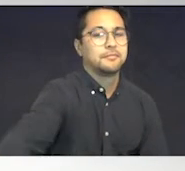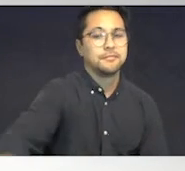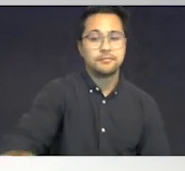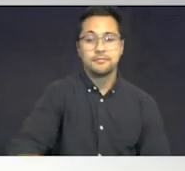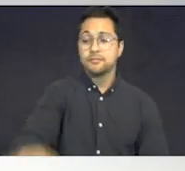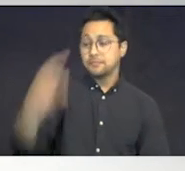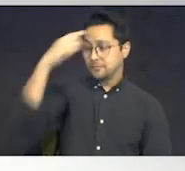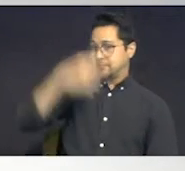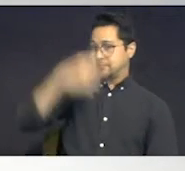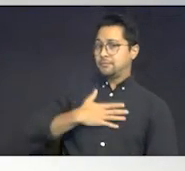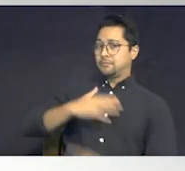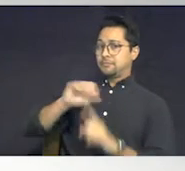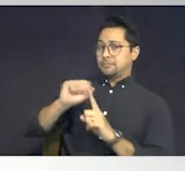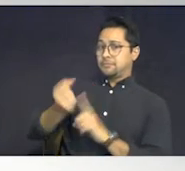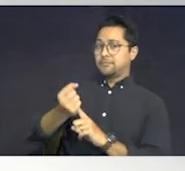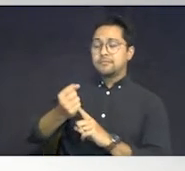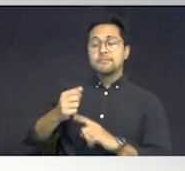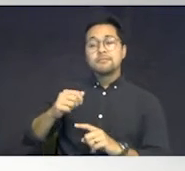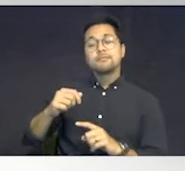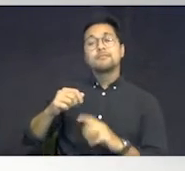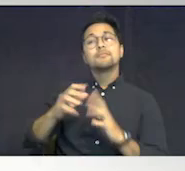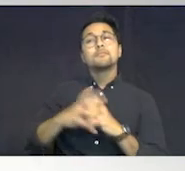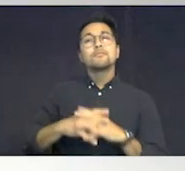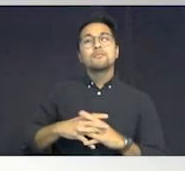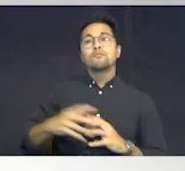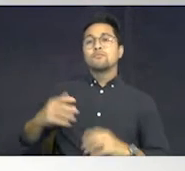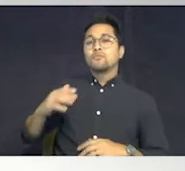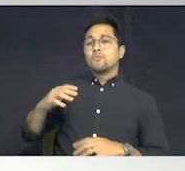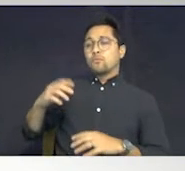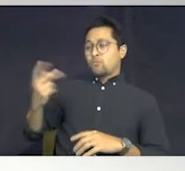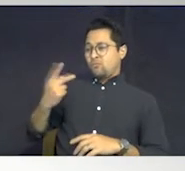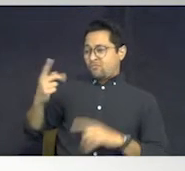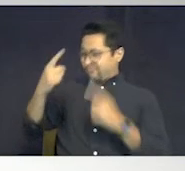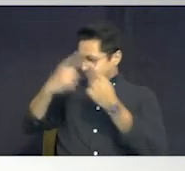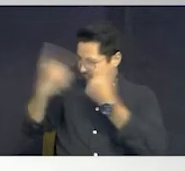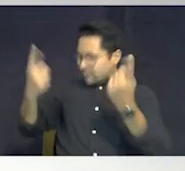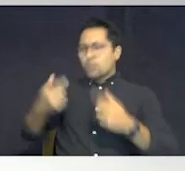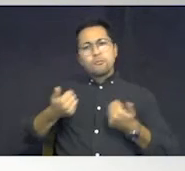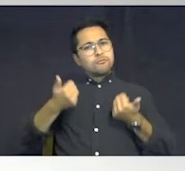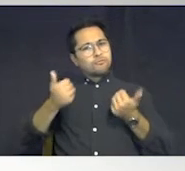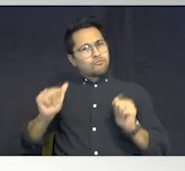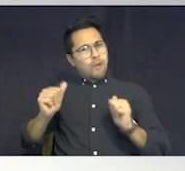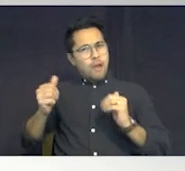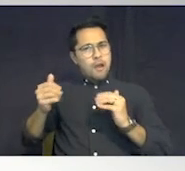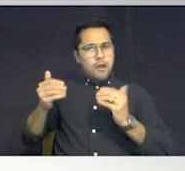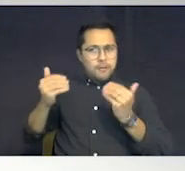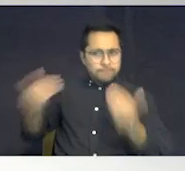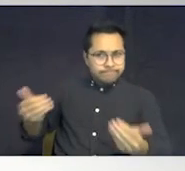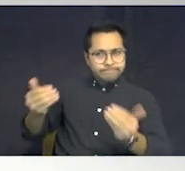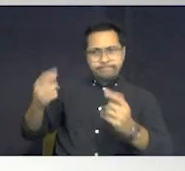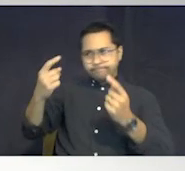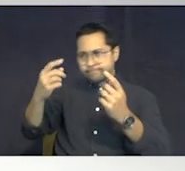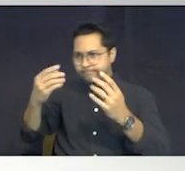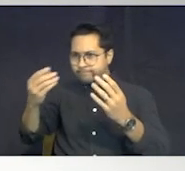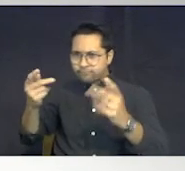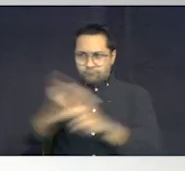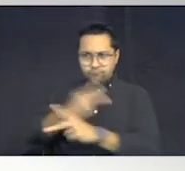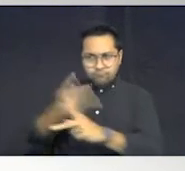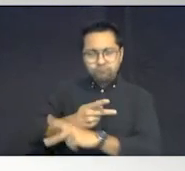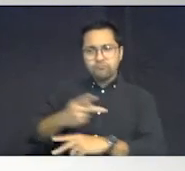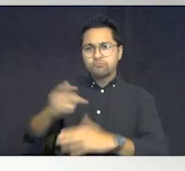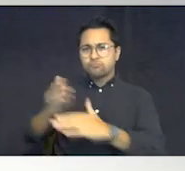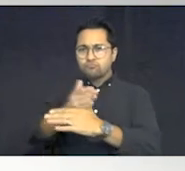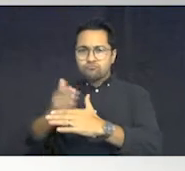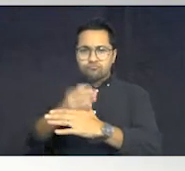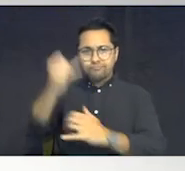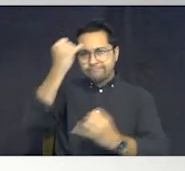In my case, the difference was we disagreed and we tried to work it out, like communicating back and forth, sharing ideas, and trying to